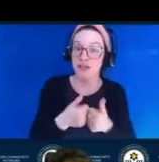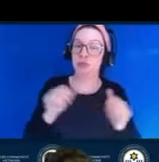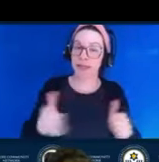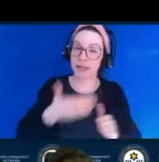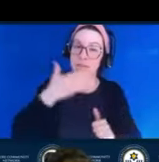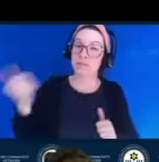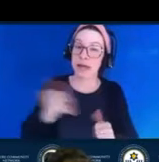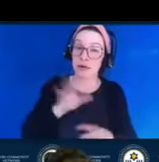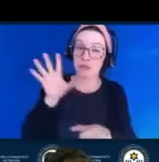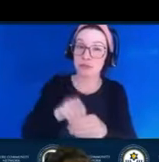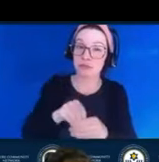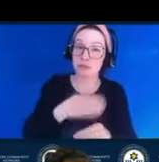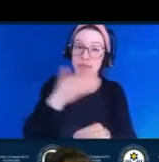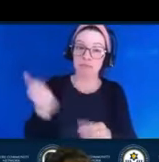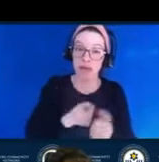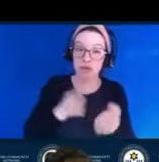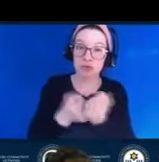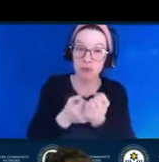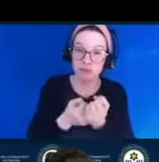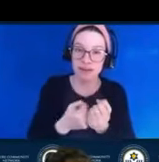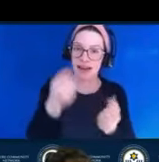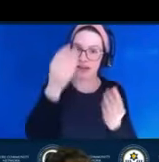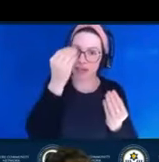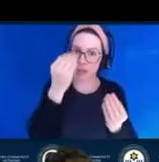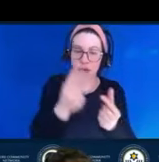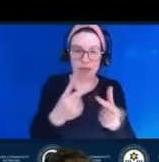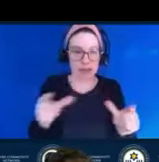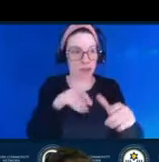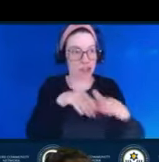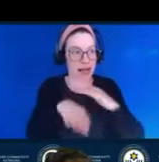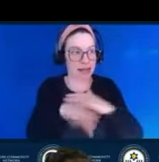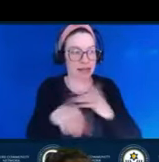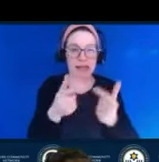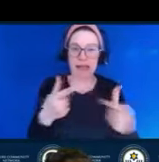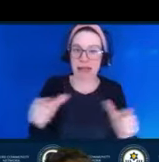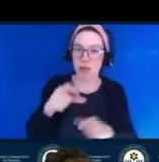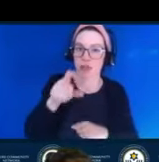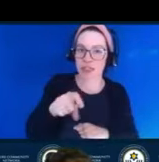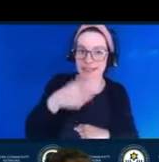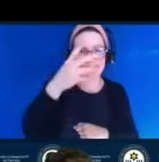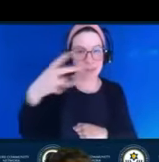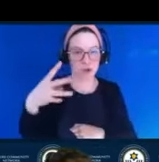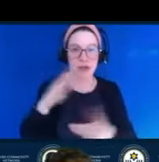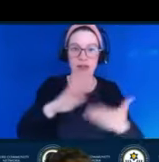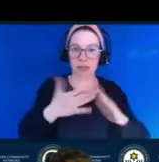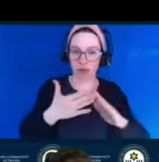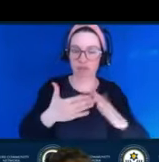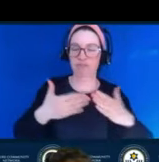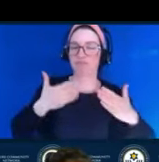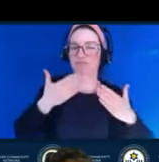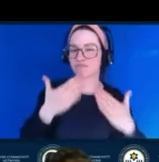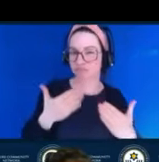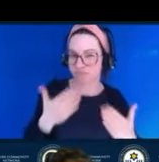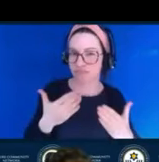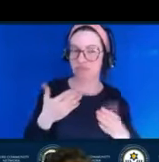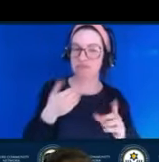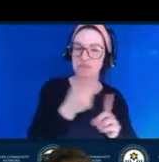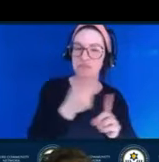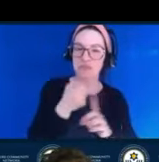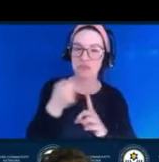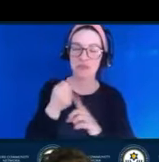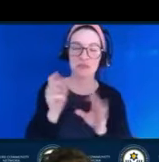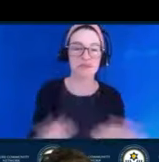to better be supportive, and to think about language access, language needs, and the immigrant community. So again, I appreciate you highlighting those things